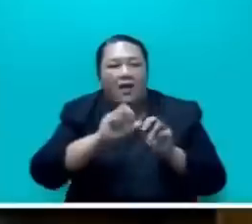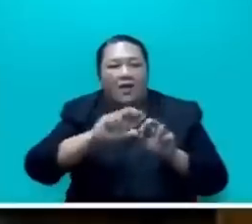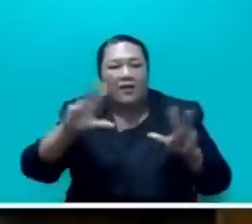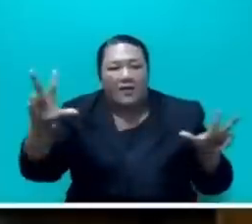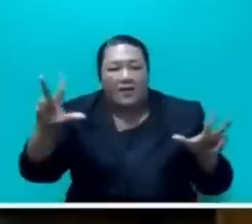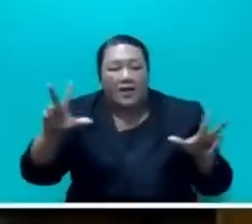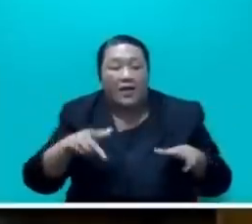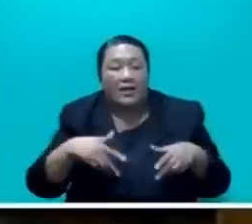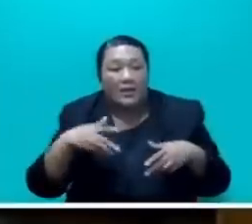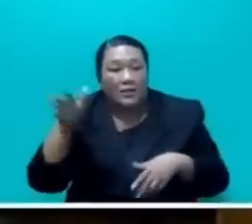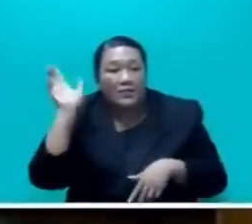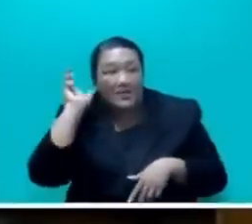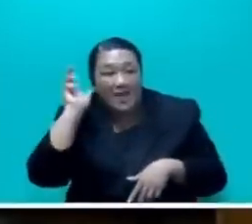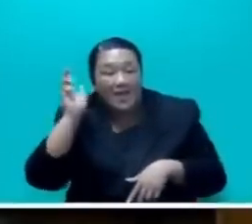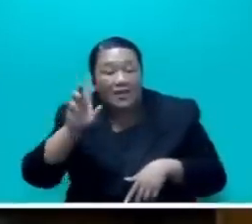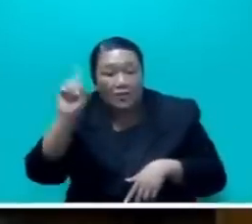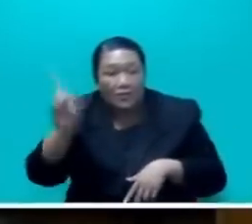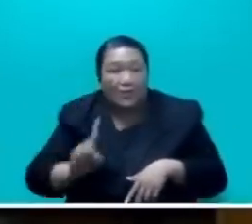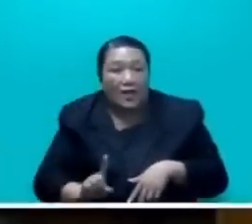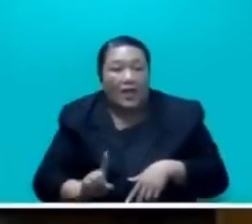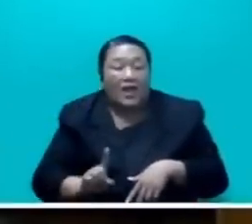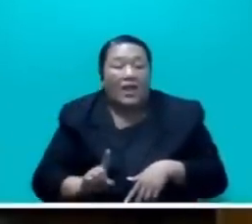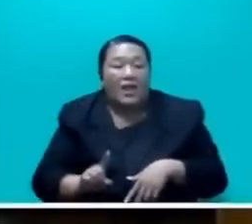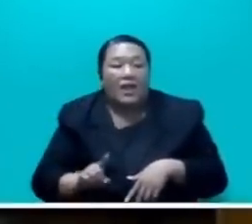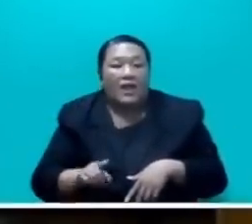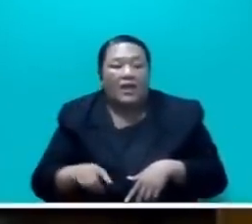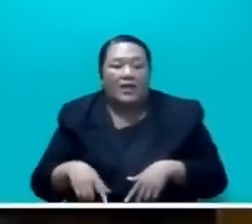back Ambasilevo Turang.